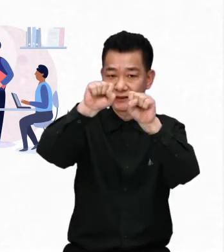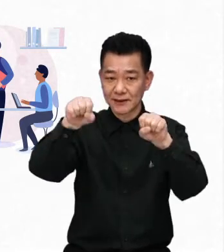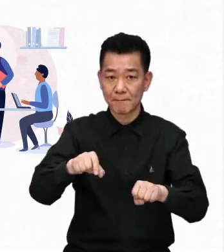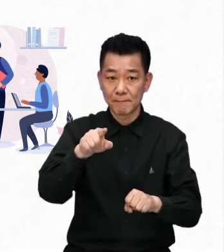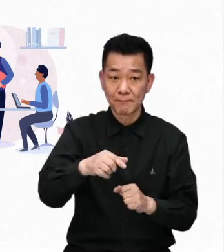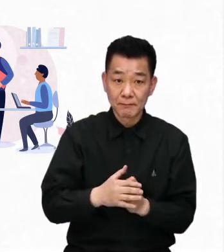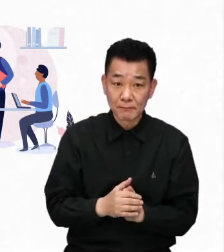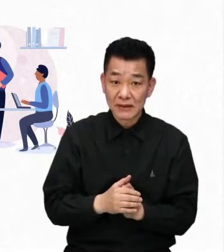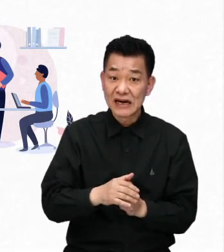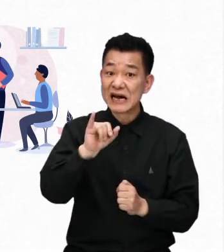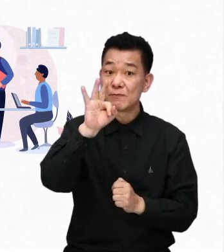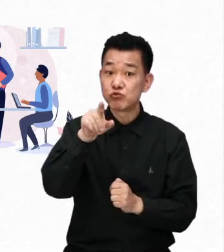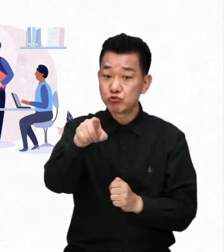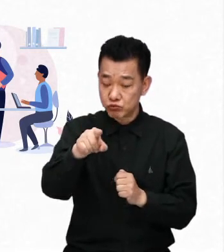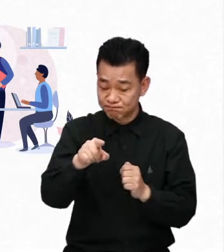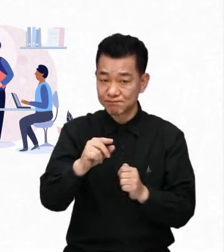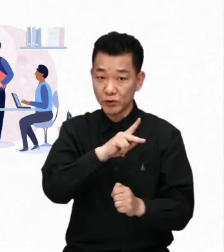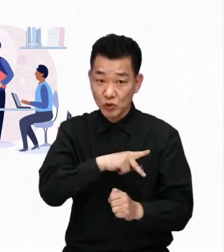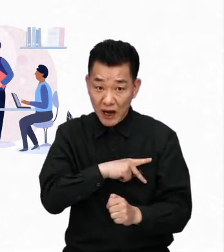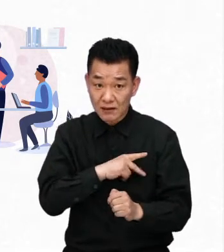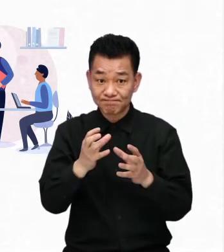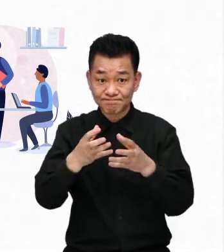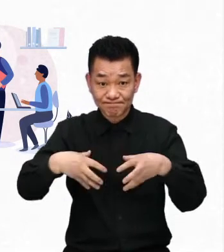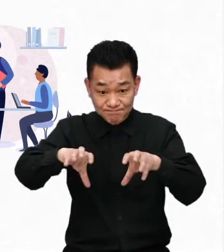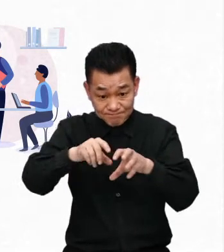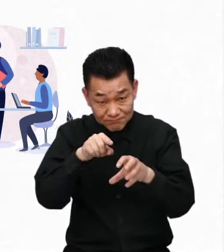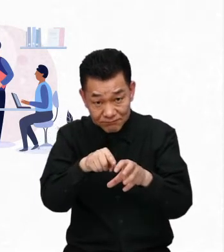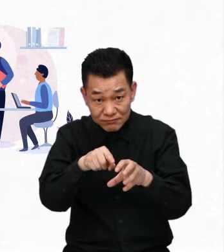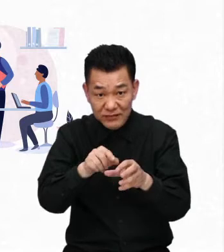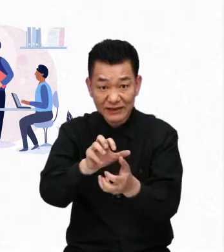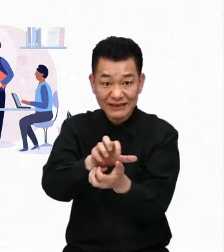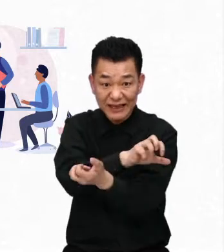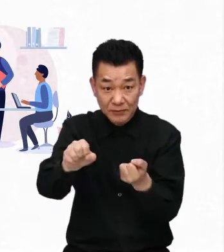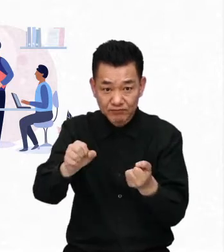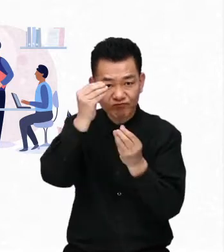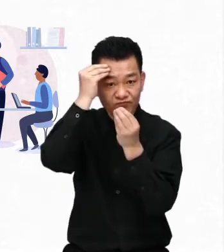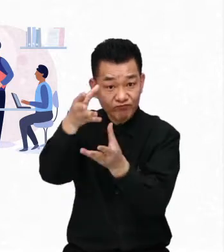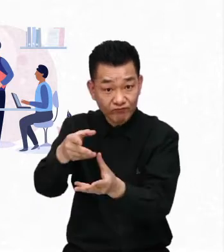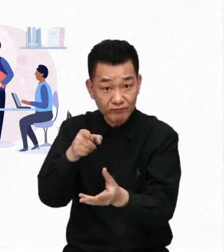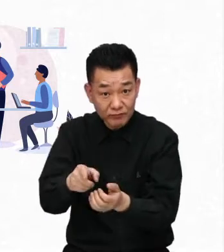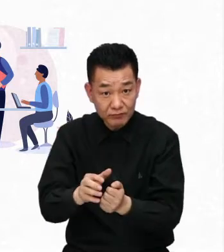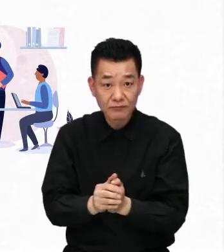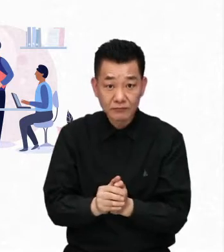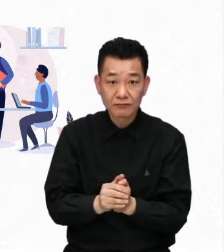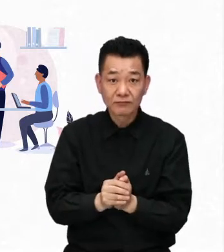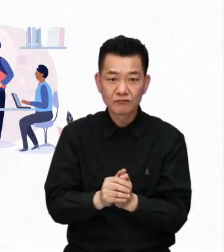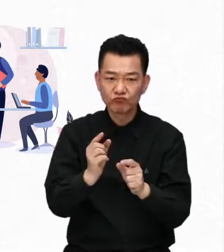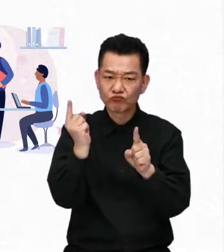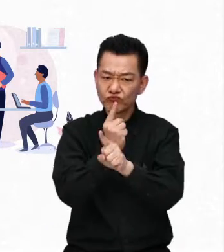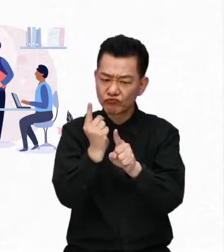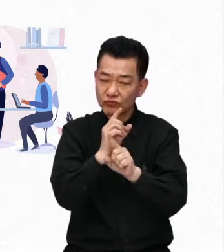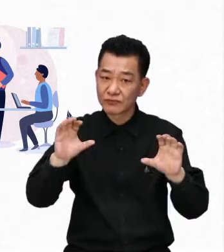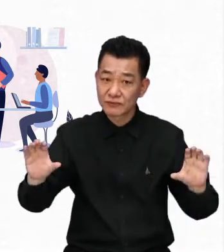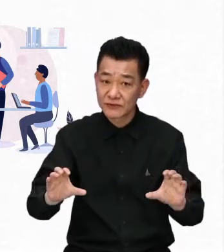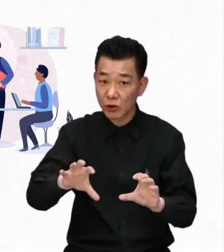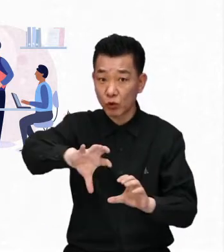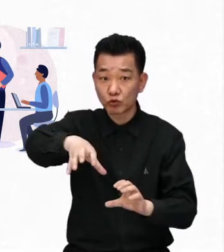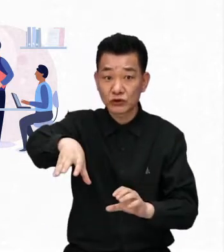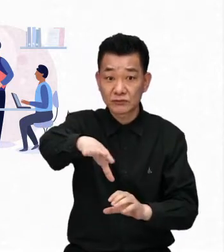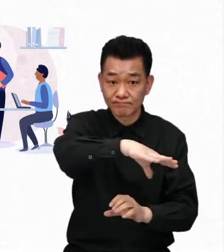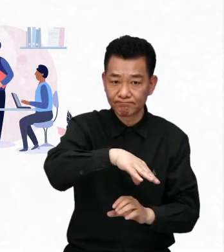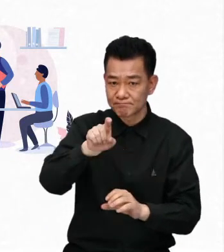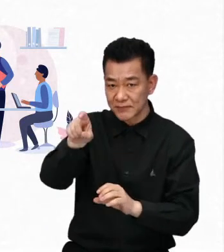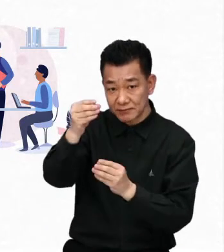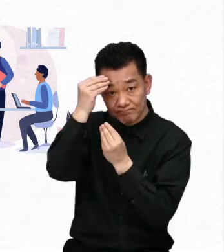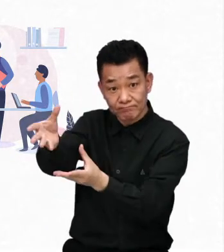Interesting. Then, what happens if a state party took the appropriate measures after the communication from the individual or